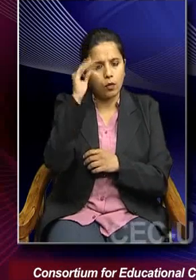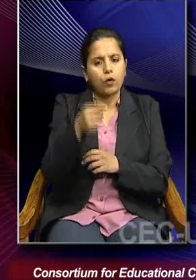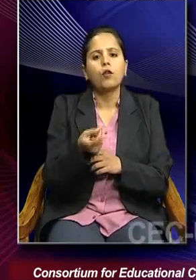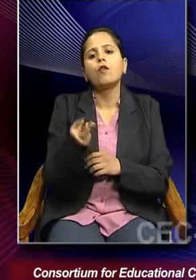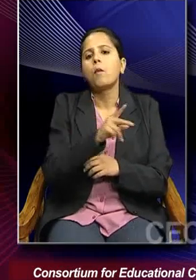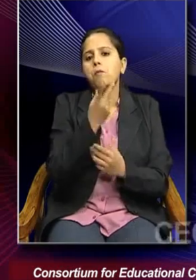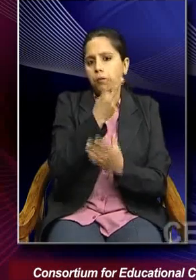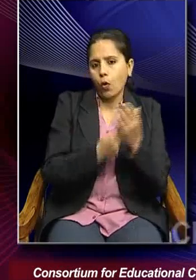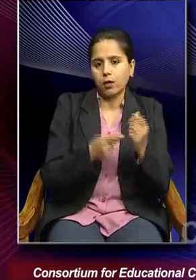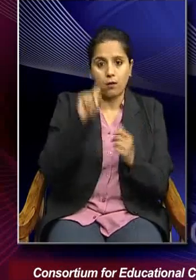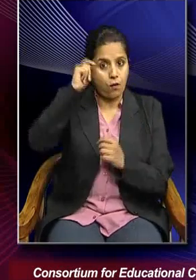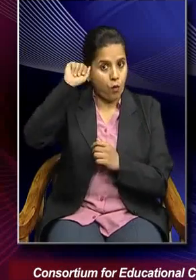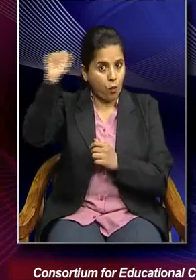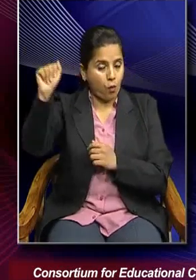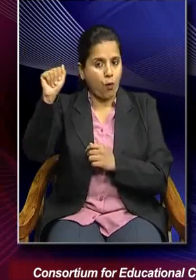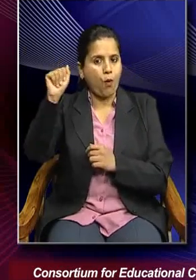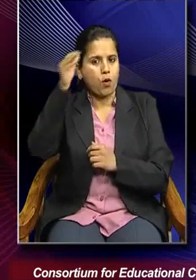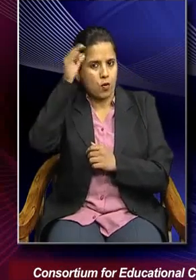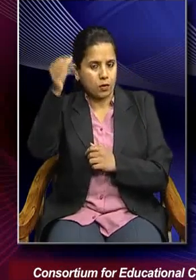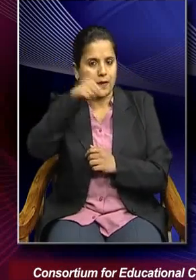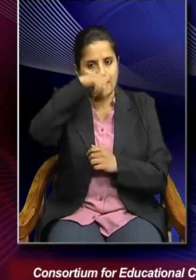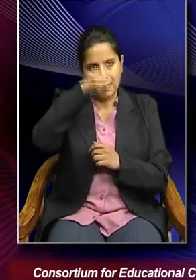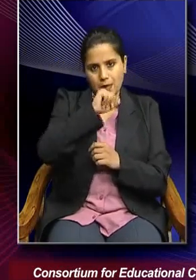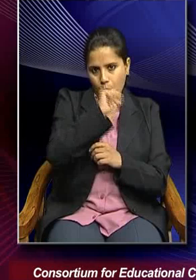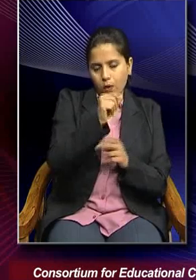both Western and Indian